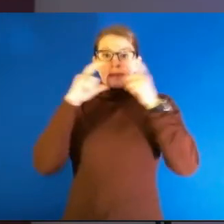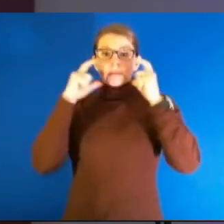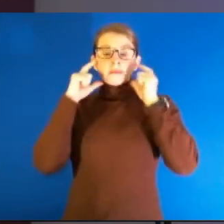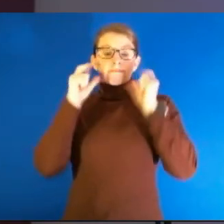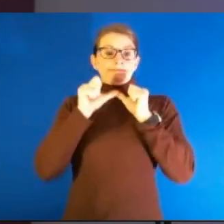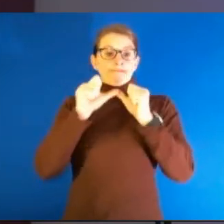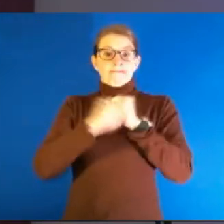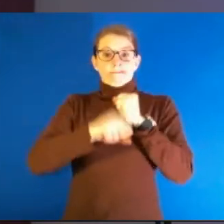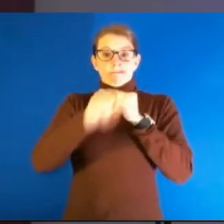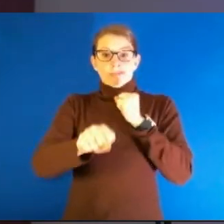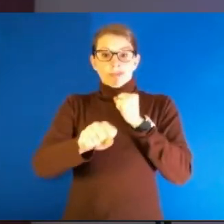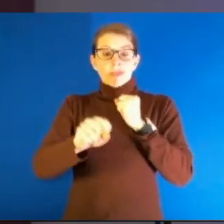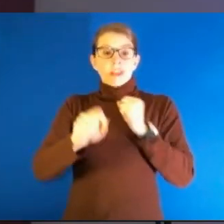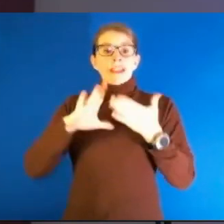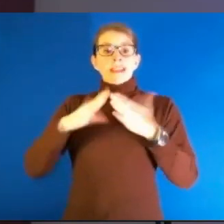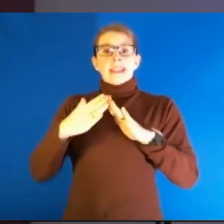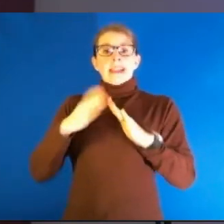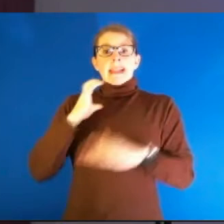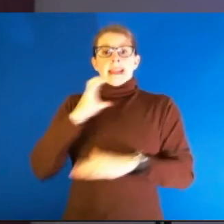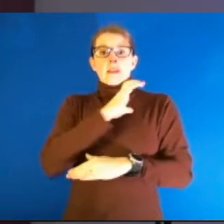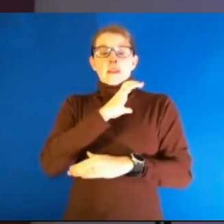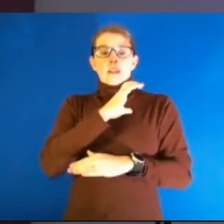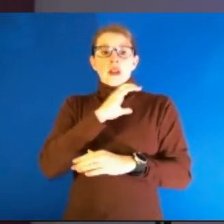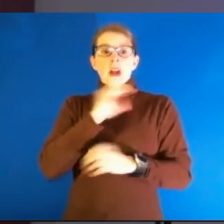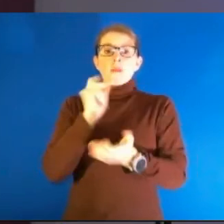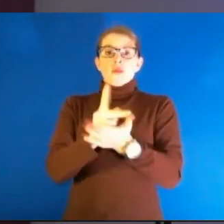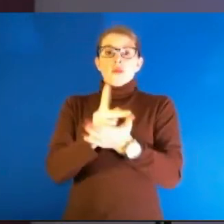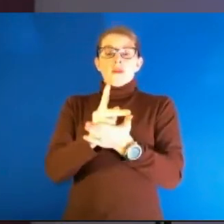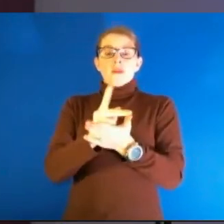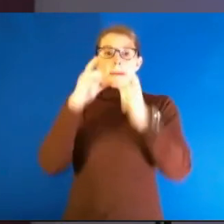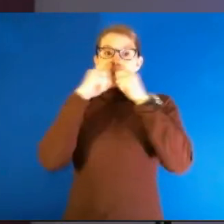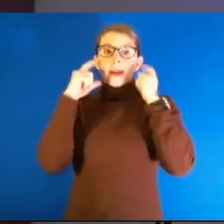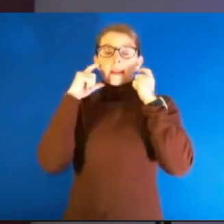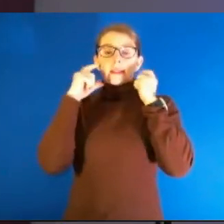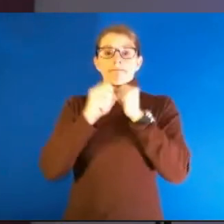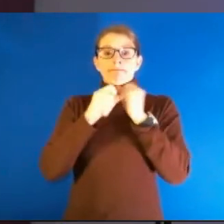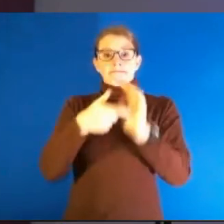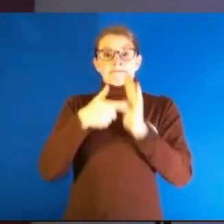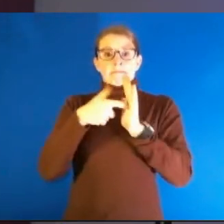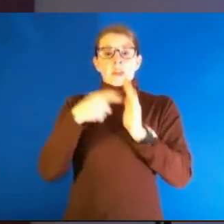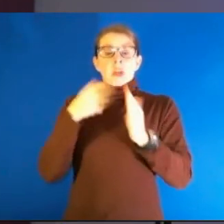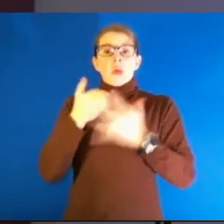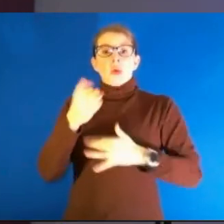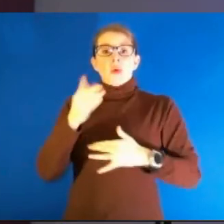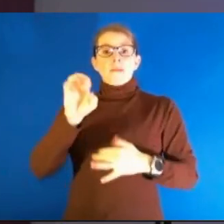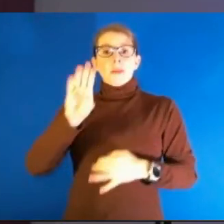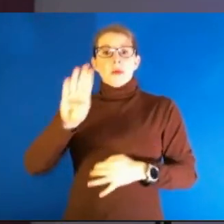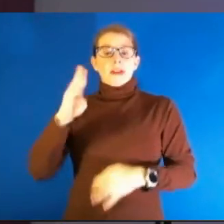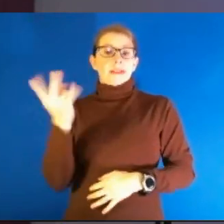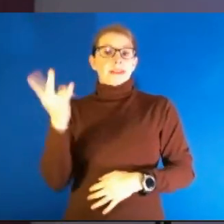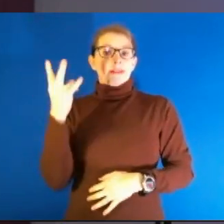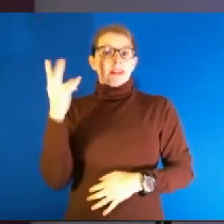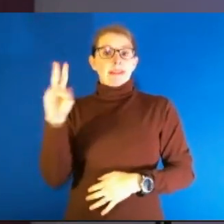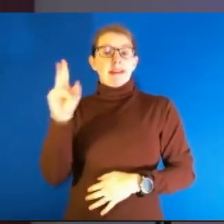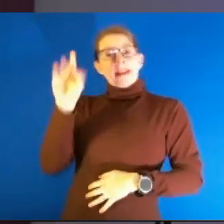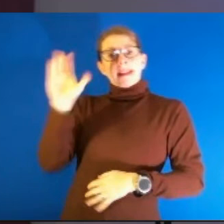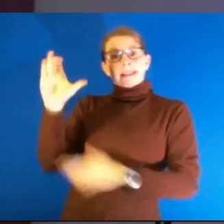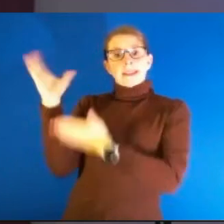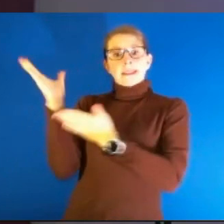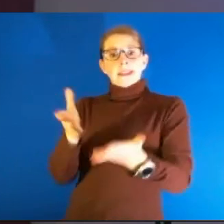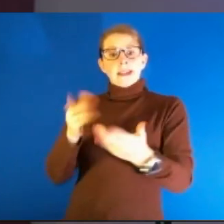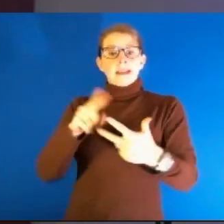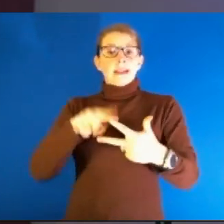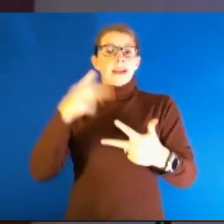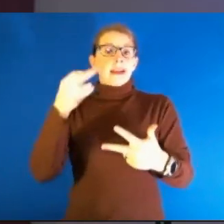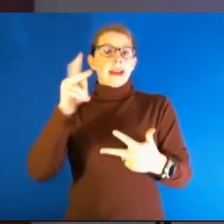City Council approving a plan to extend the mask mandate through February 17th. This applies to Kansas City, Hickman Mills,